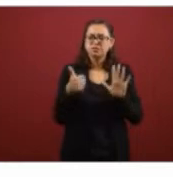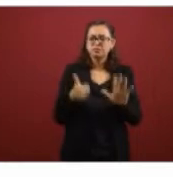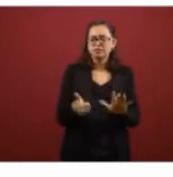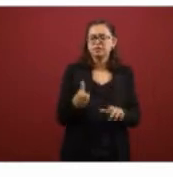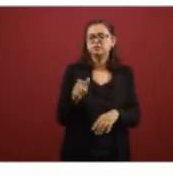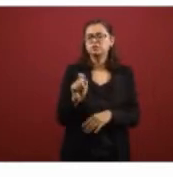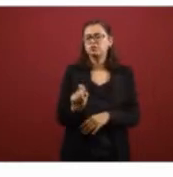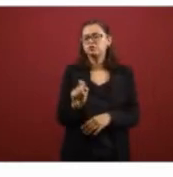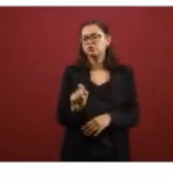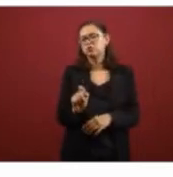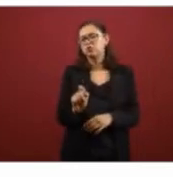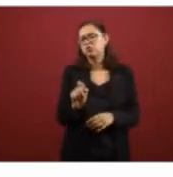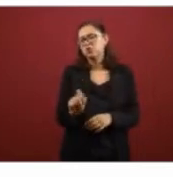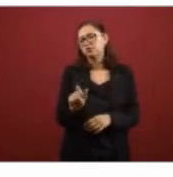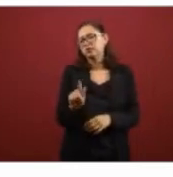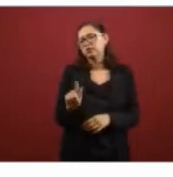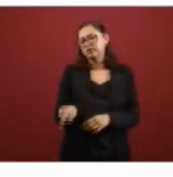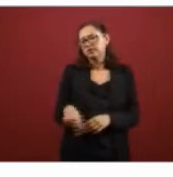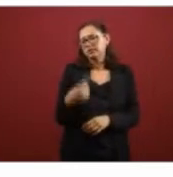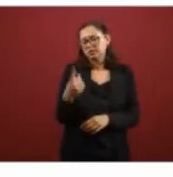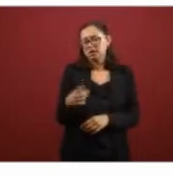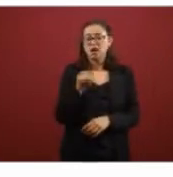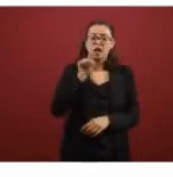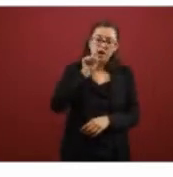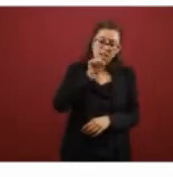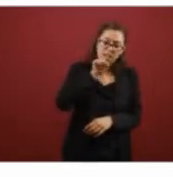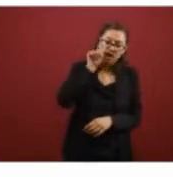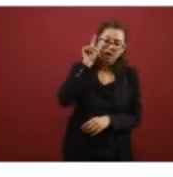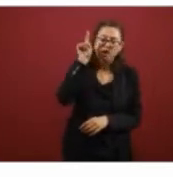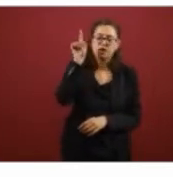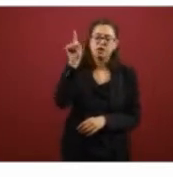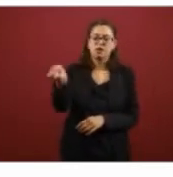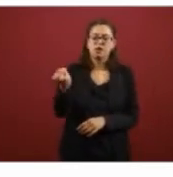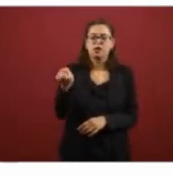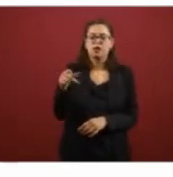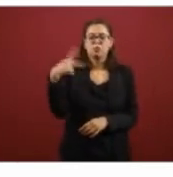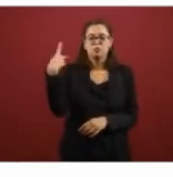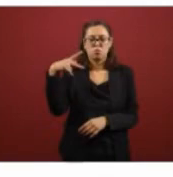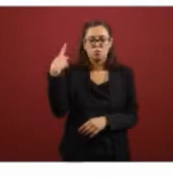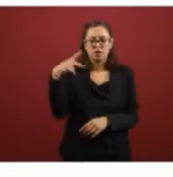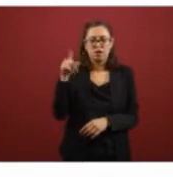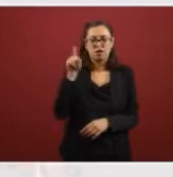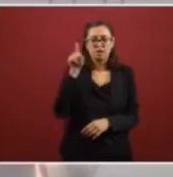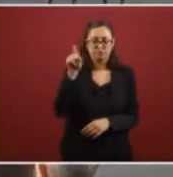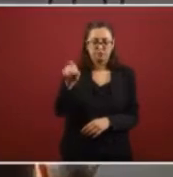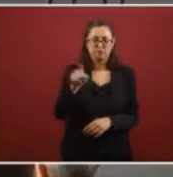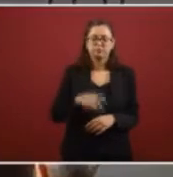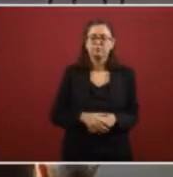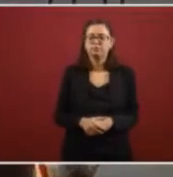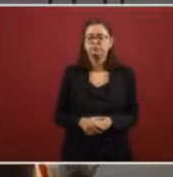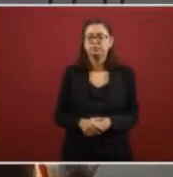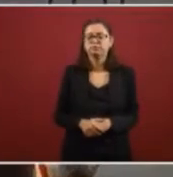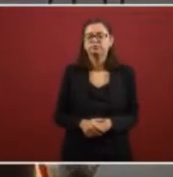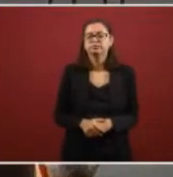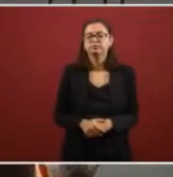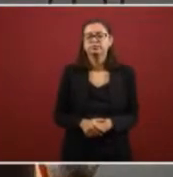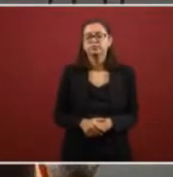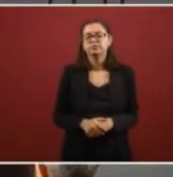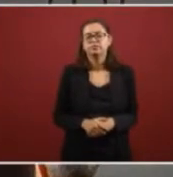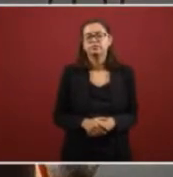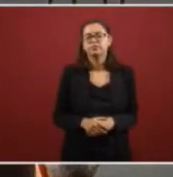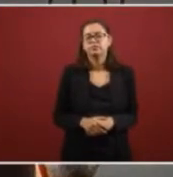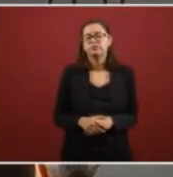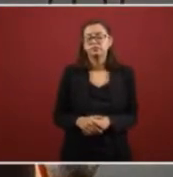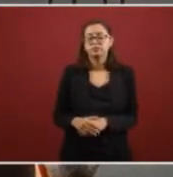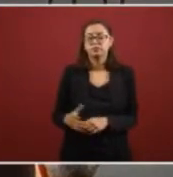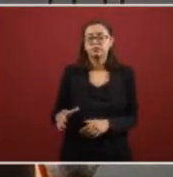So I'm letting them show you because there's a slideshow. It's better for me not to talk. You can just see what they